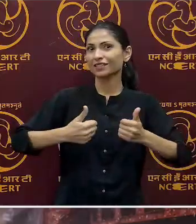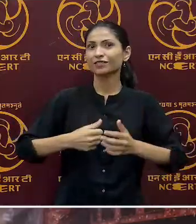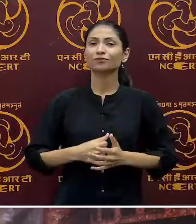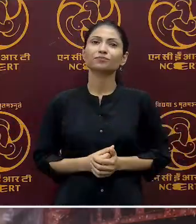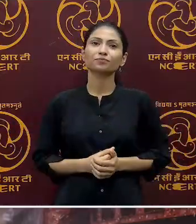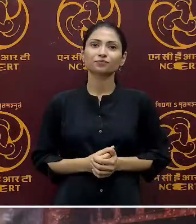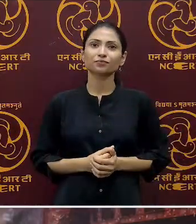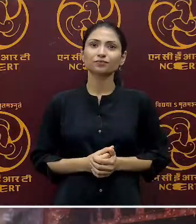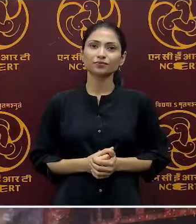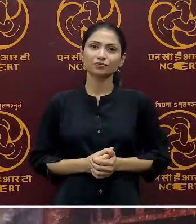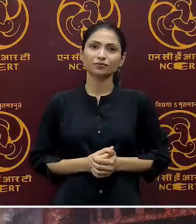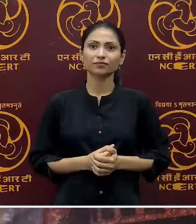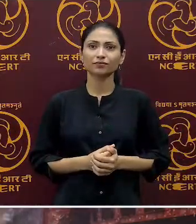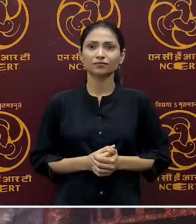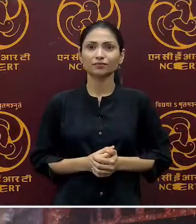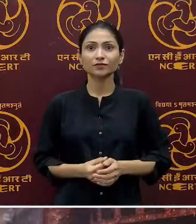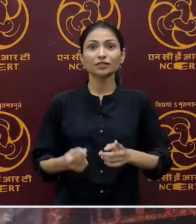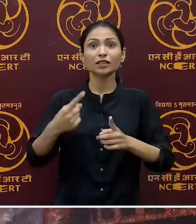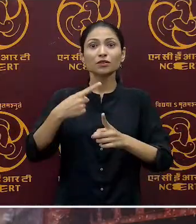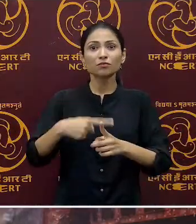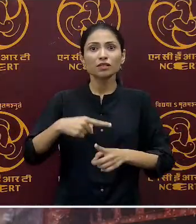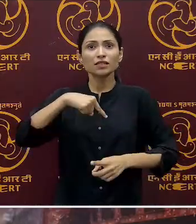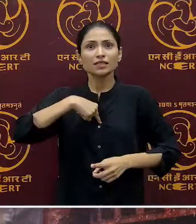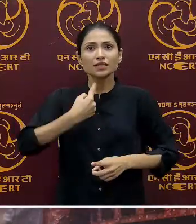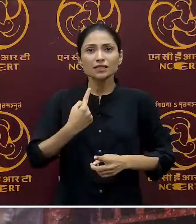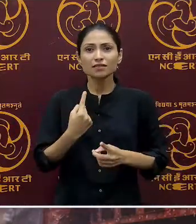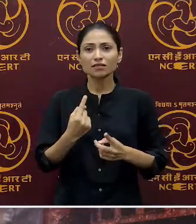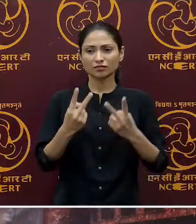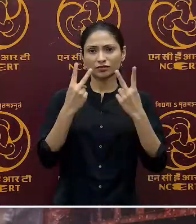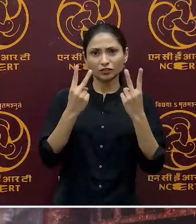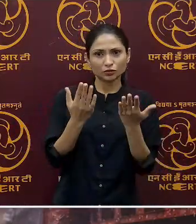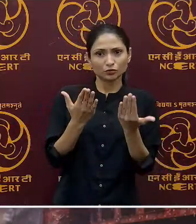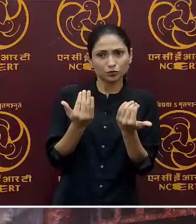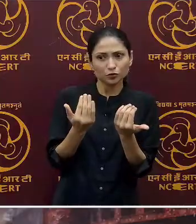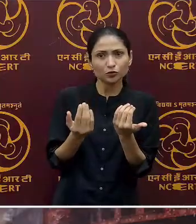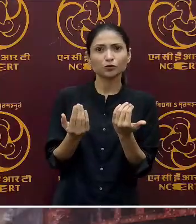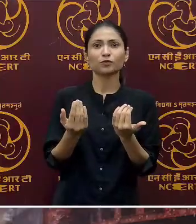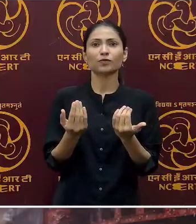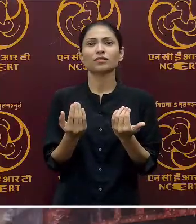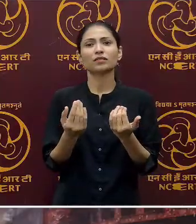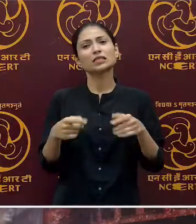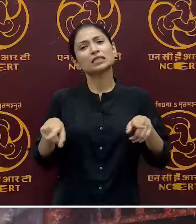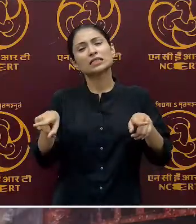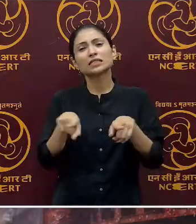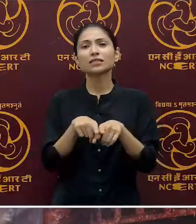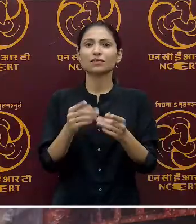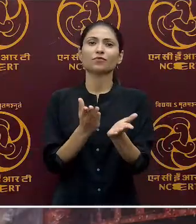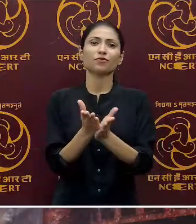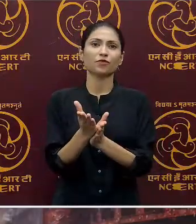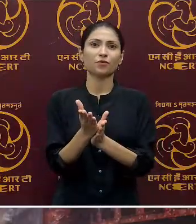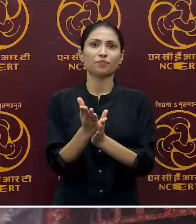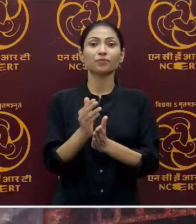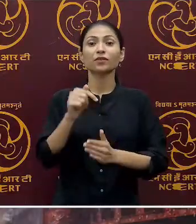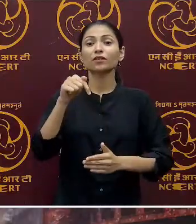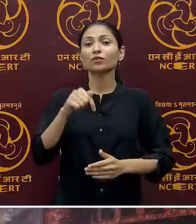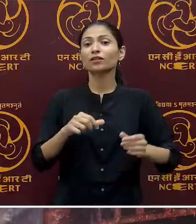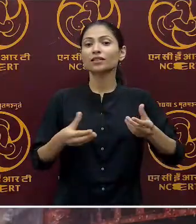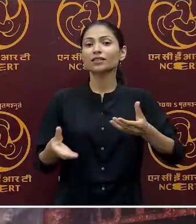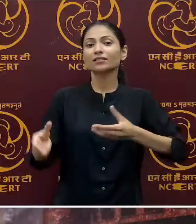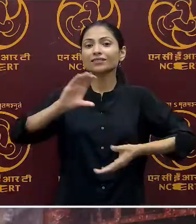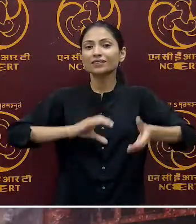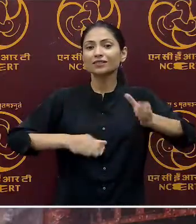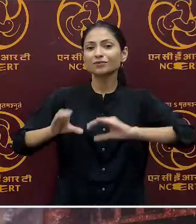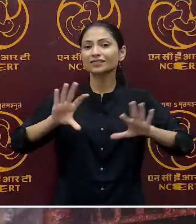self-evaluate themselves at the same step, at the same platform. So we can say that in the terms of chemistry, virtual labs are very